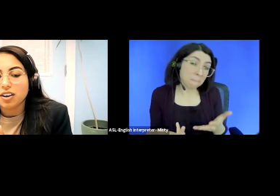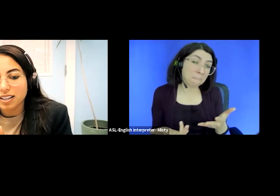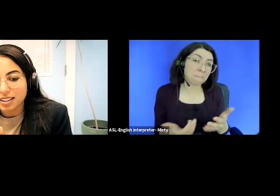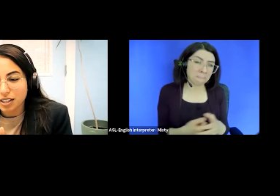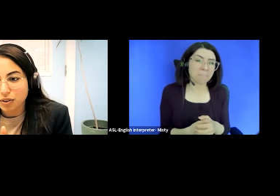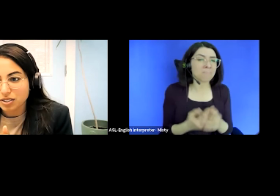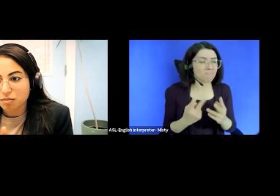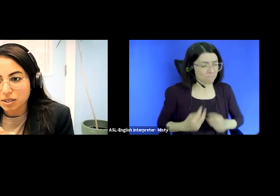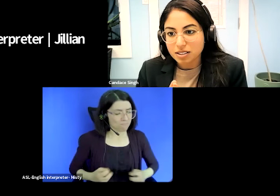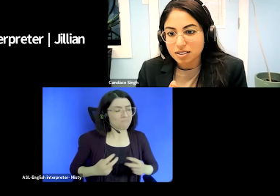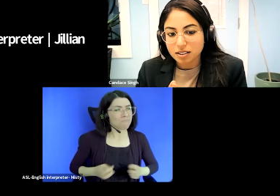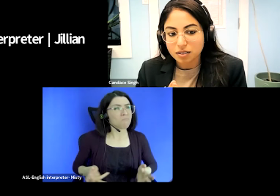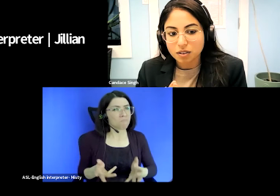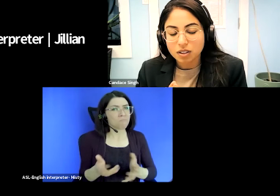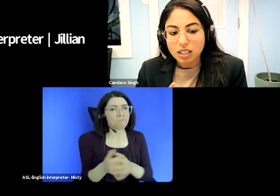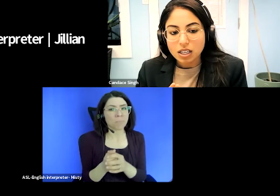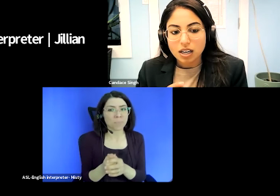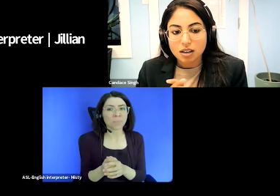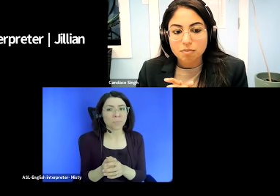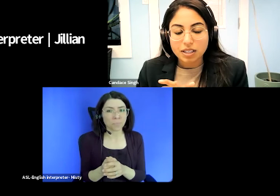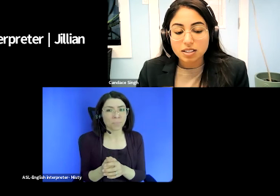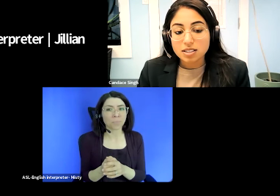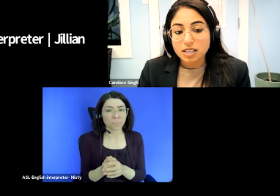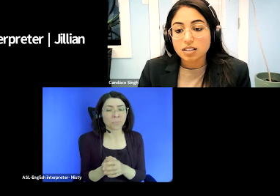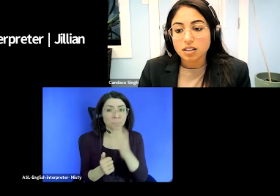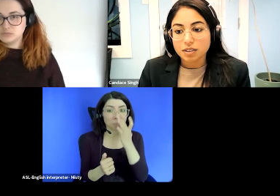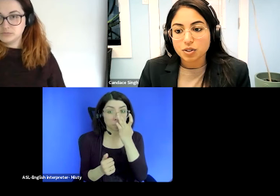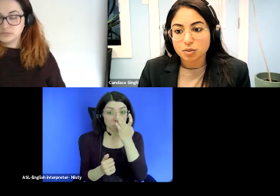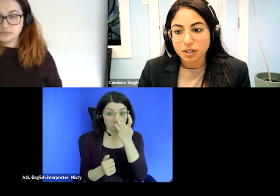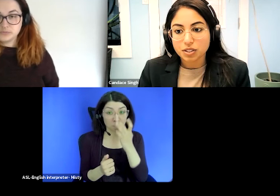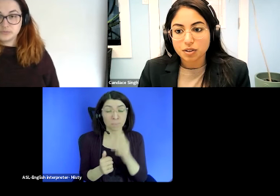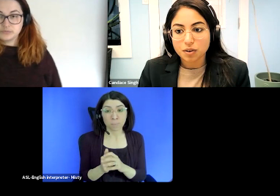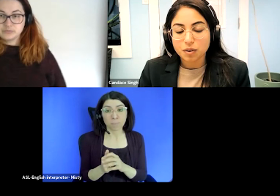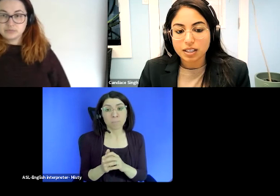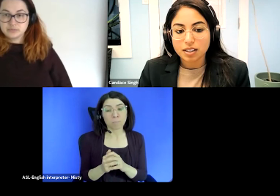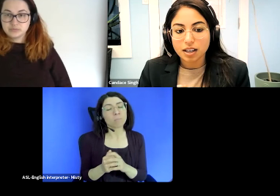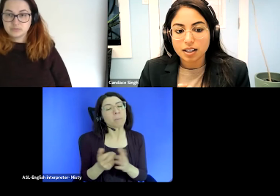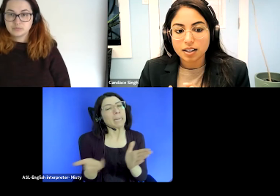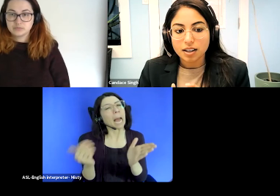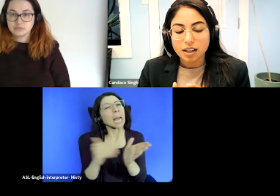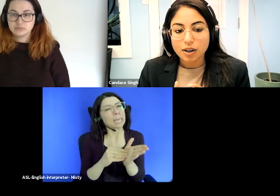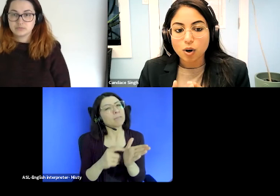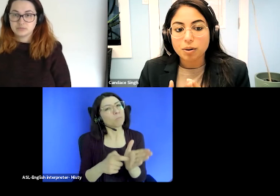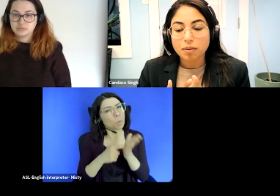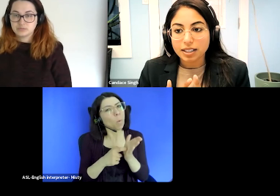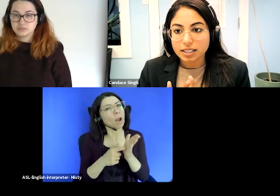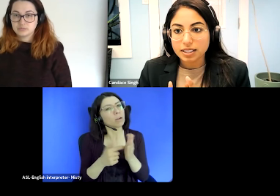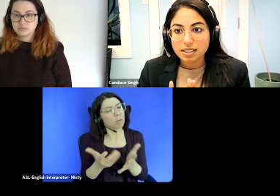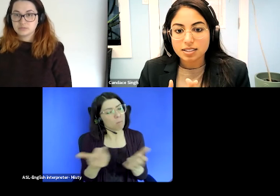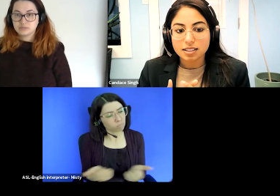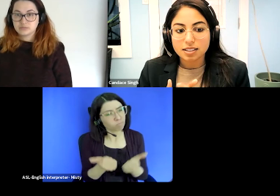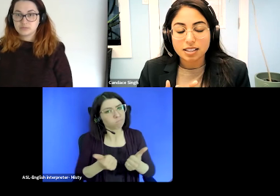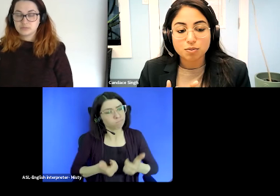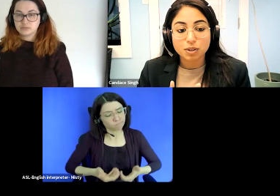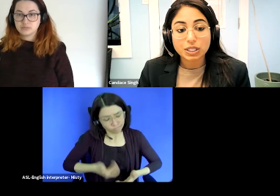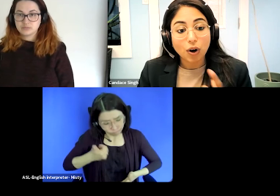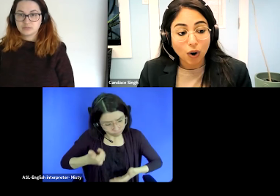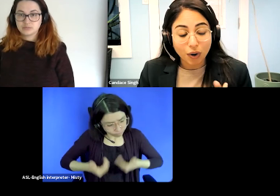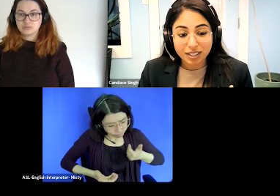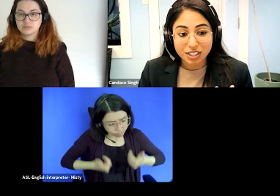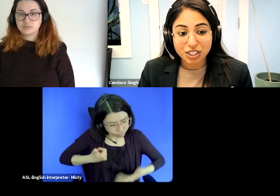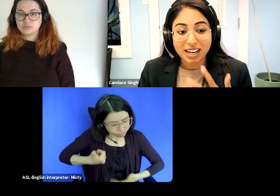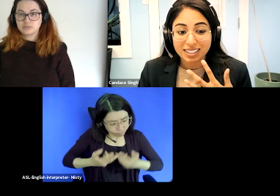touch on the aggressive piece a little. It does take a lot of introspection though, and open-mindedness, and it's